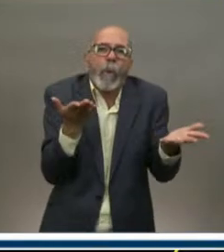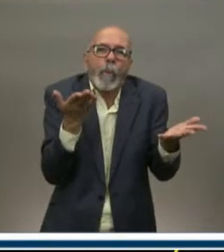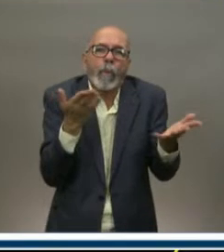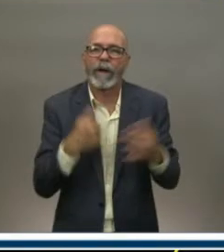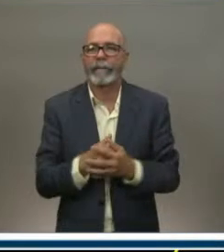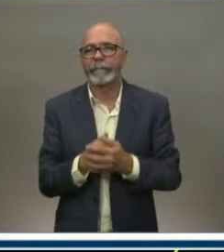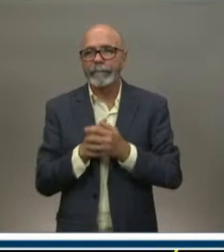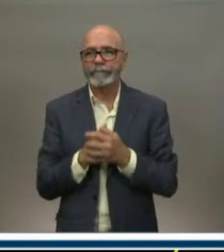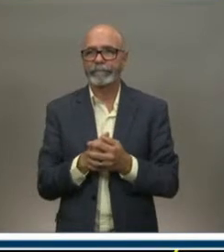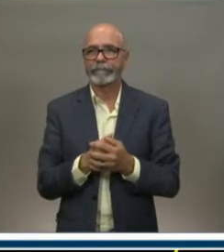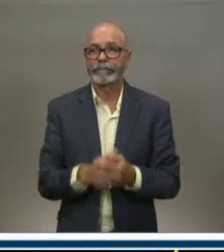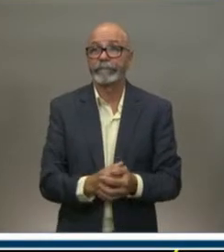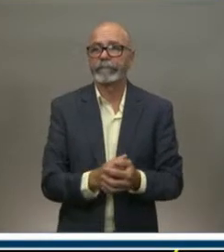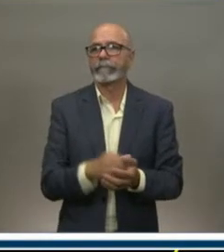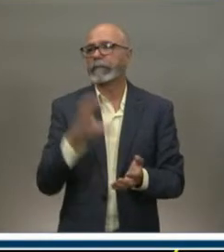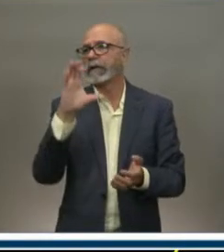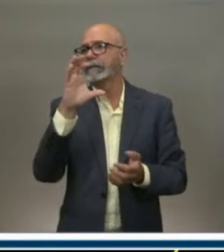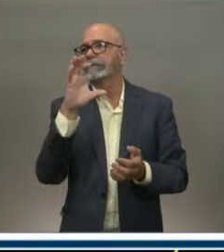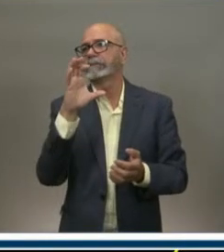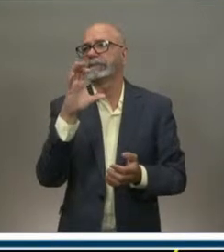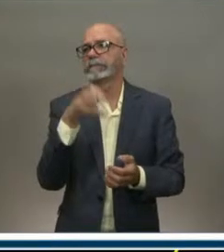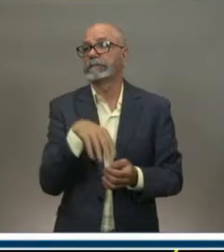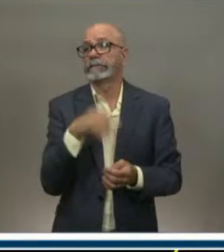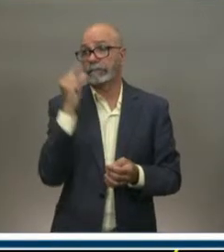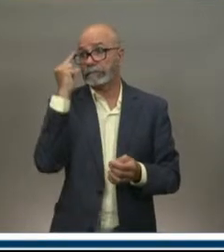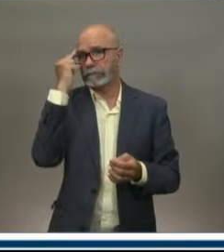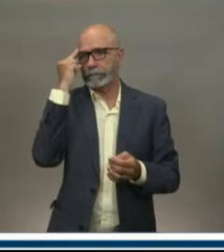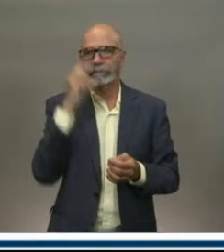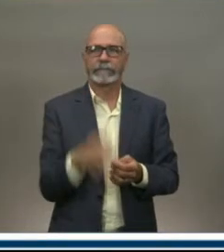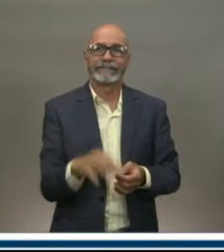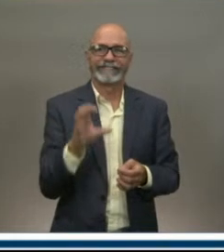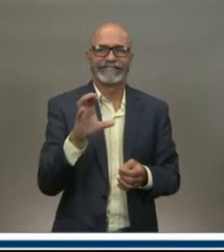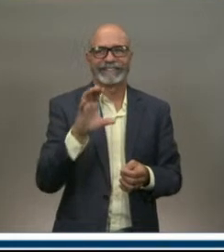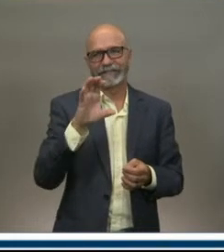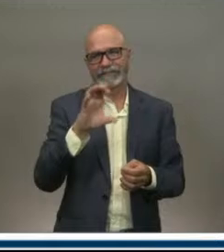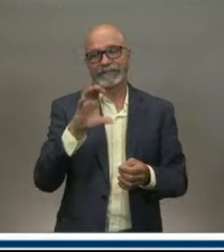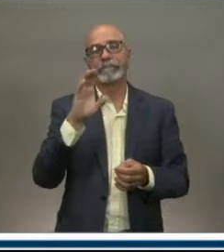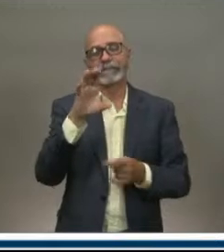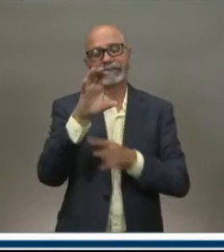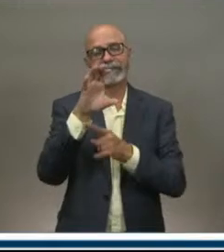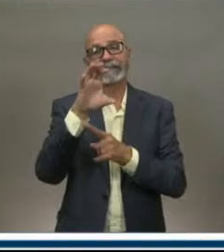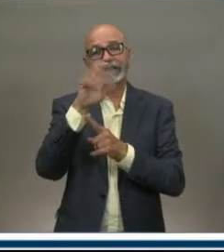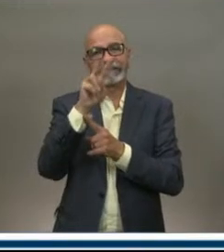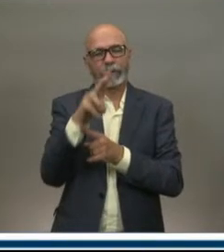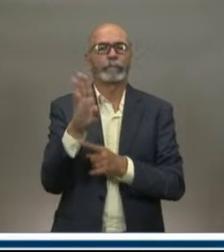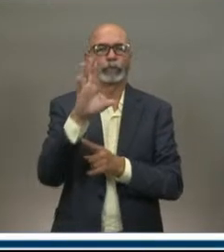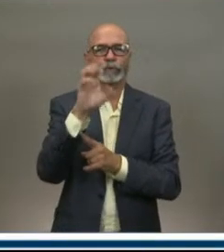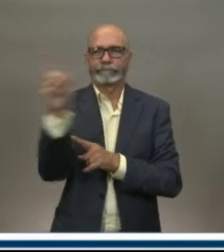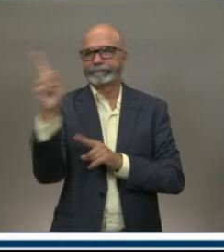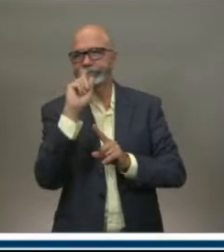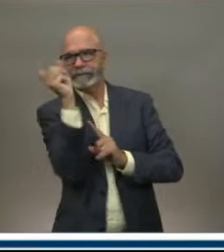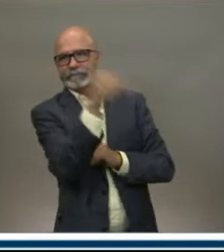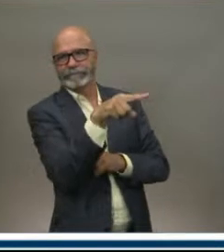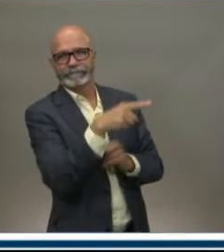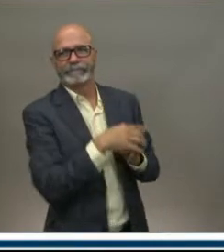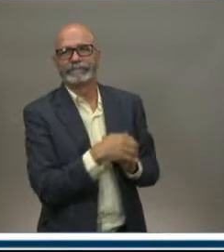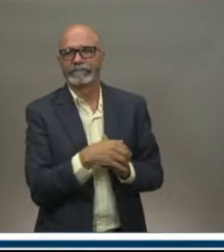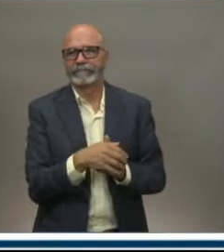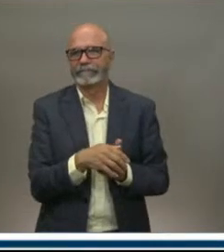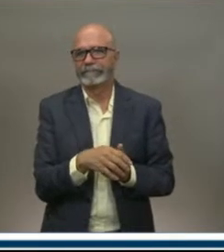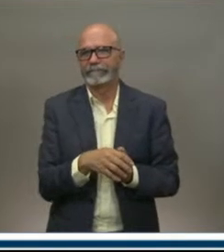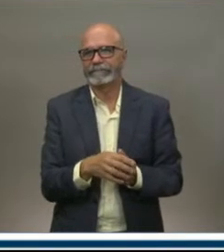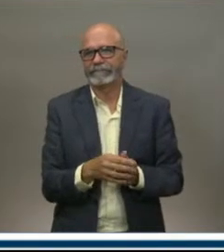Bruce. Cleaning has come up a few times. You've mentioned it, and it's in the reports here. What's your message for families who've expressed concerns